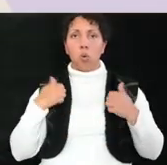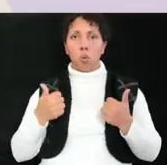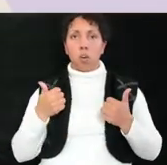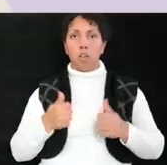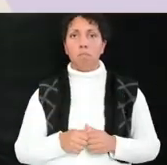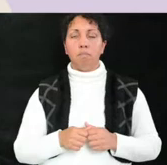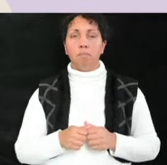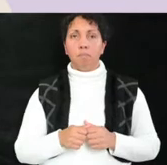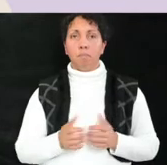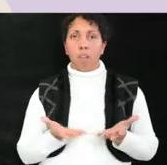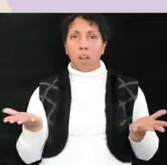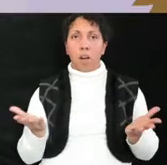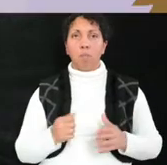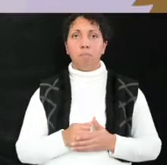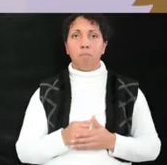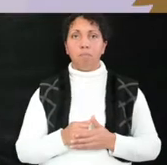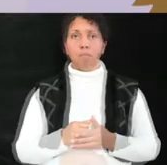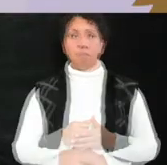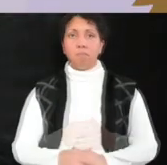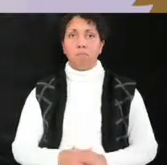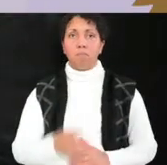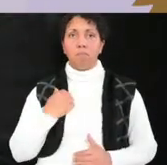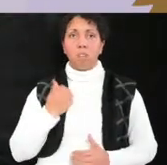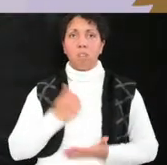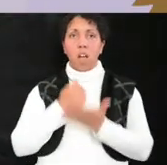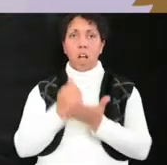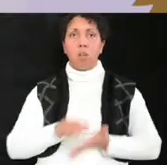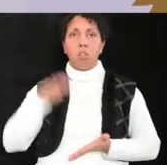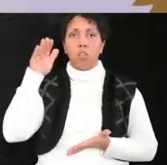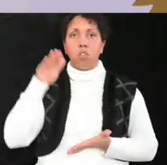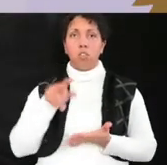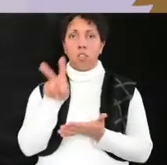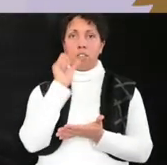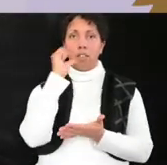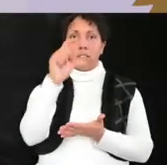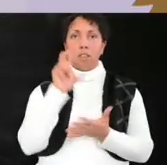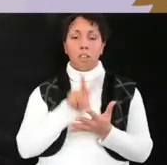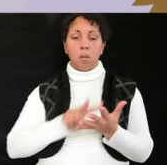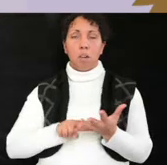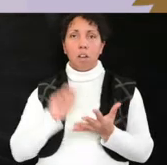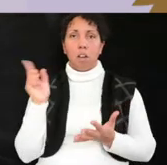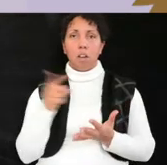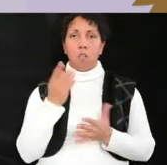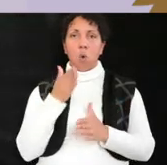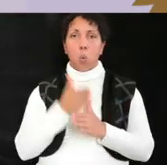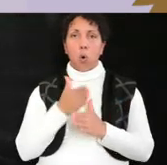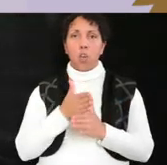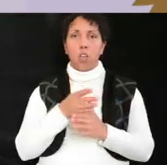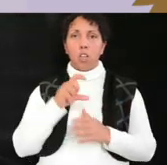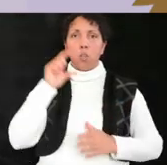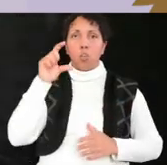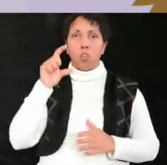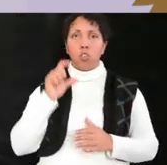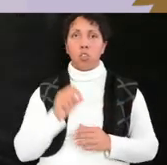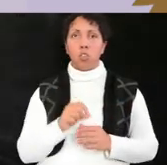How do you do this? I help children have the best possible care plan so that everyone knows what they must do to help look